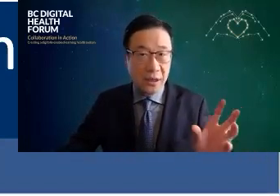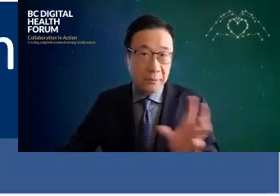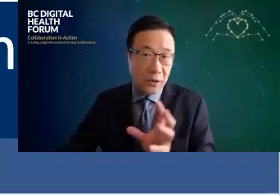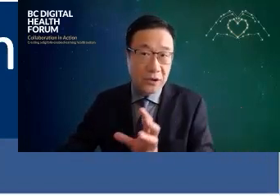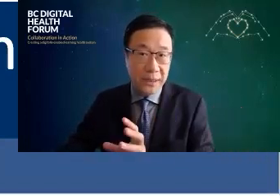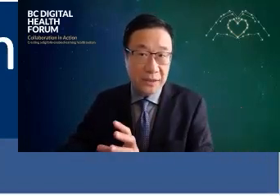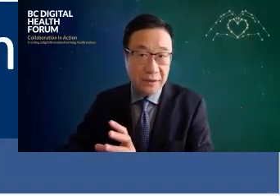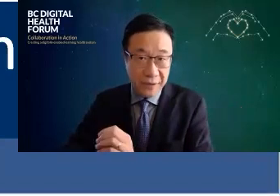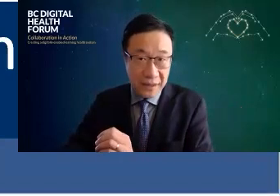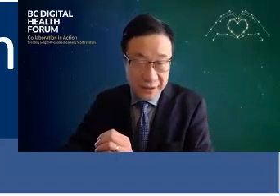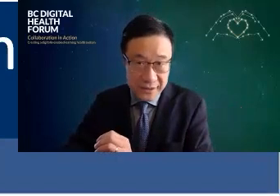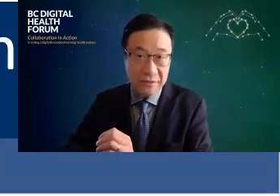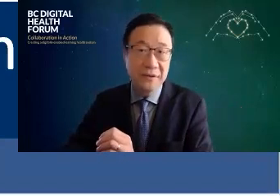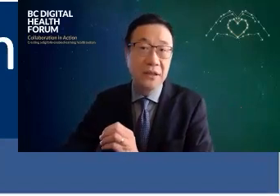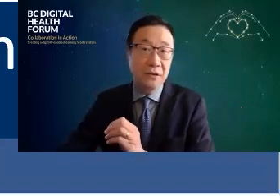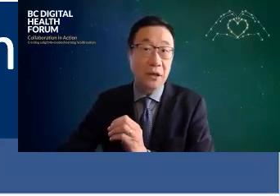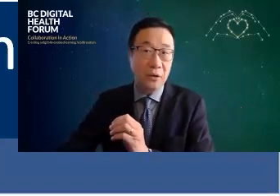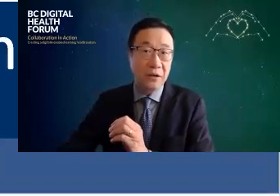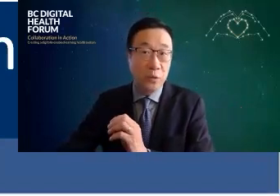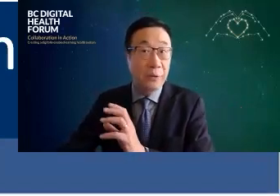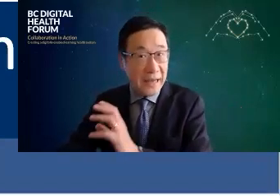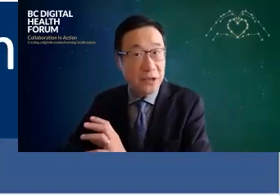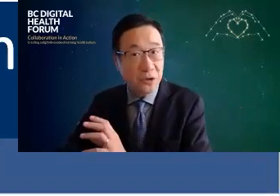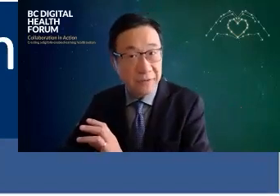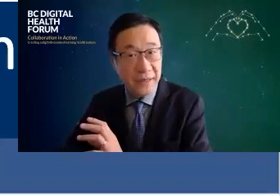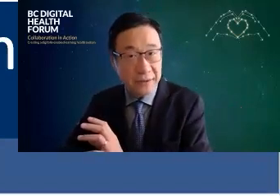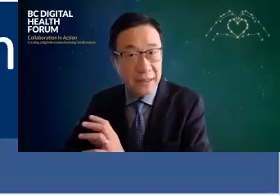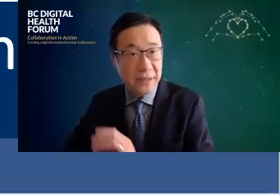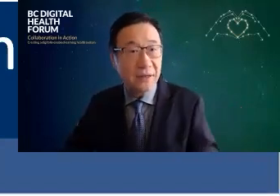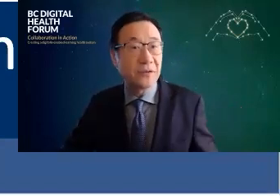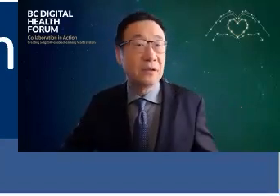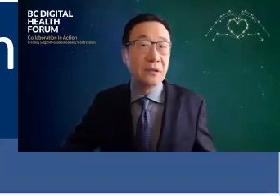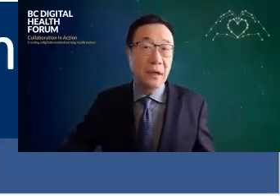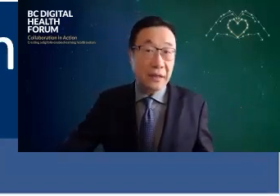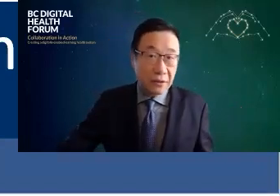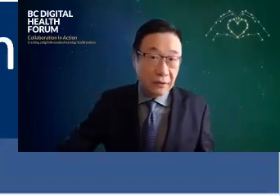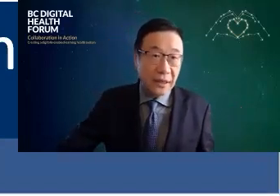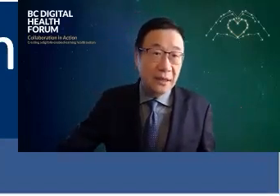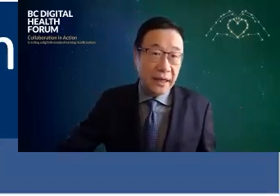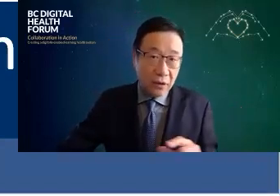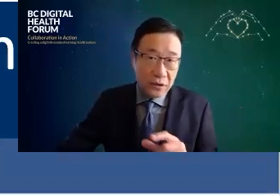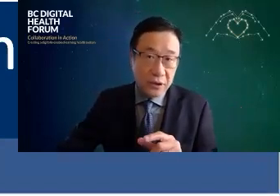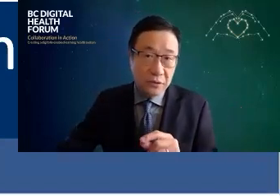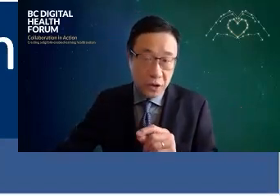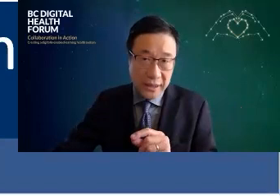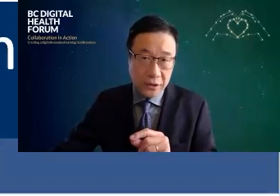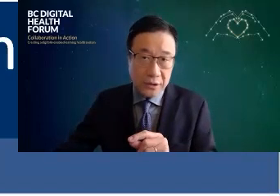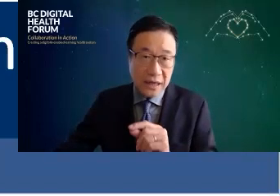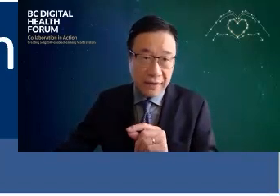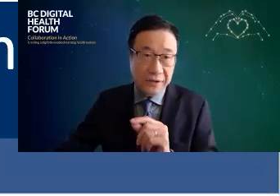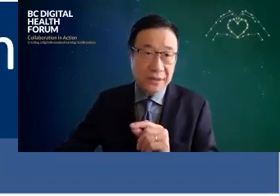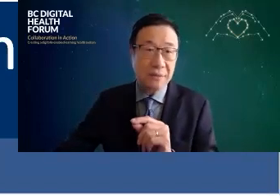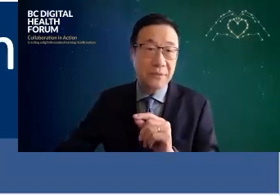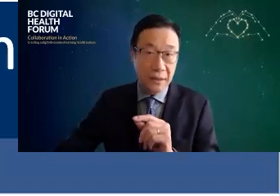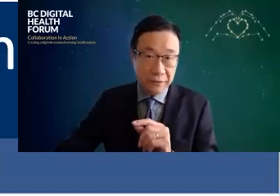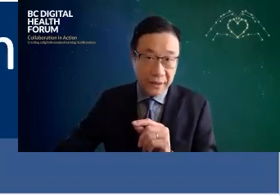isolation, but also because of the virus itself. You know, will we catch the virus ourselves? And three, it also challenges our